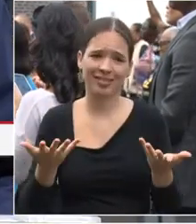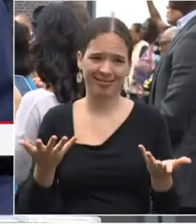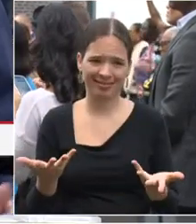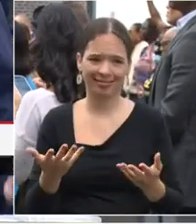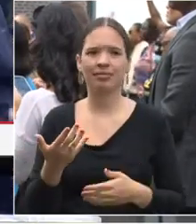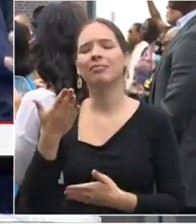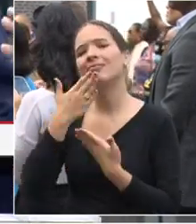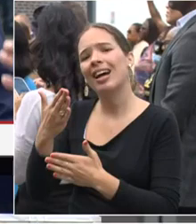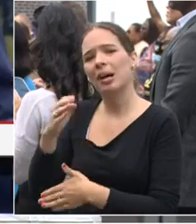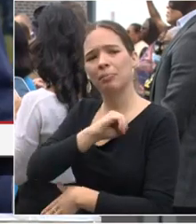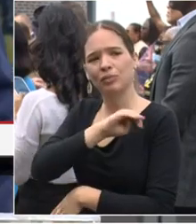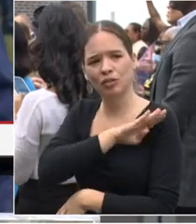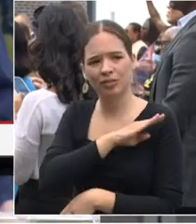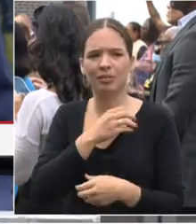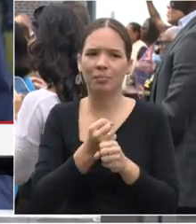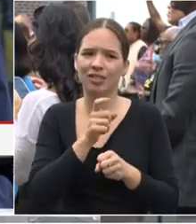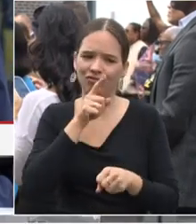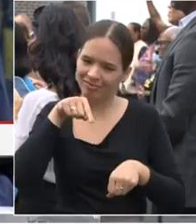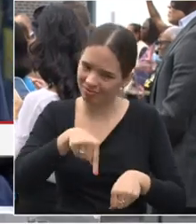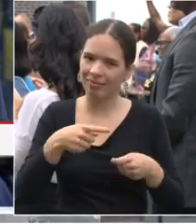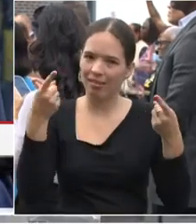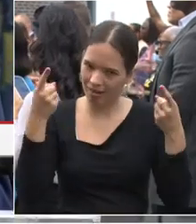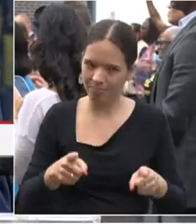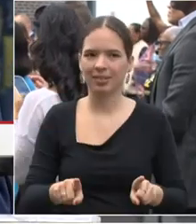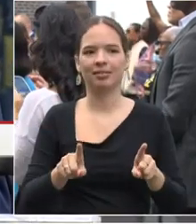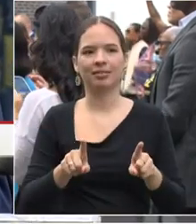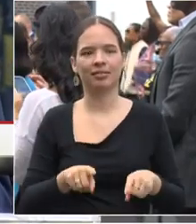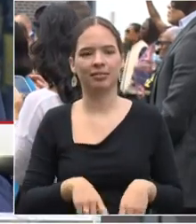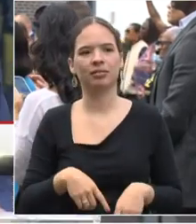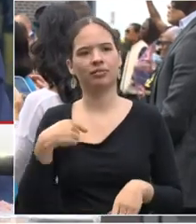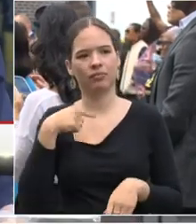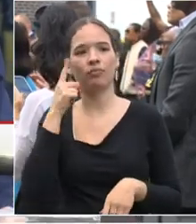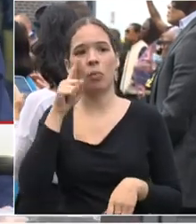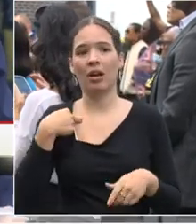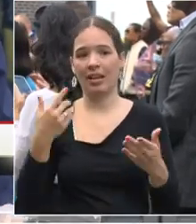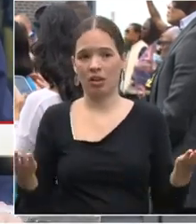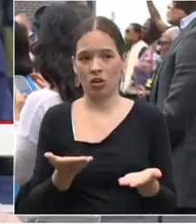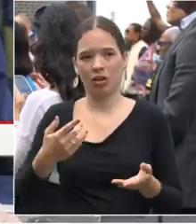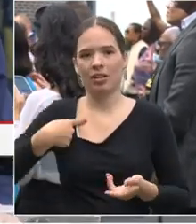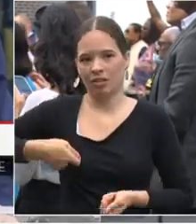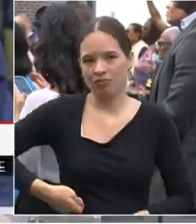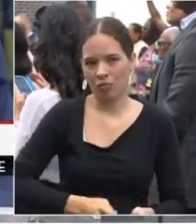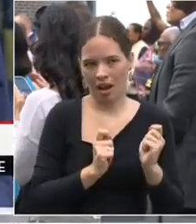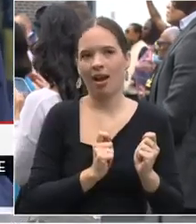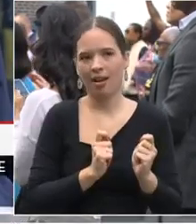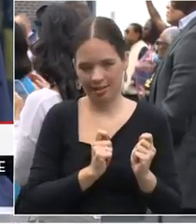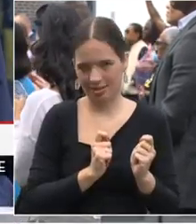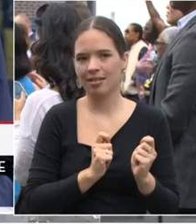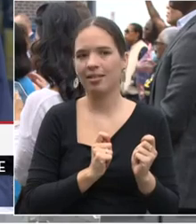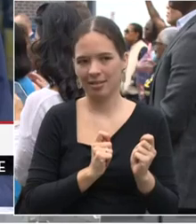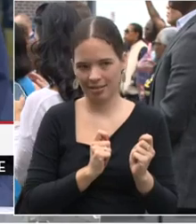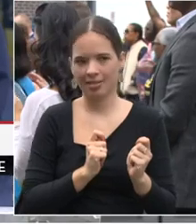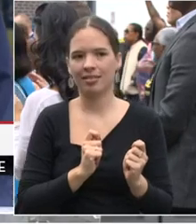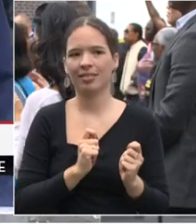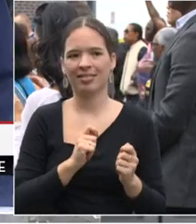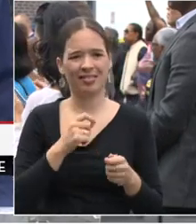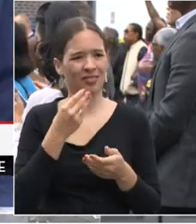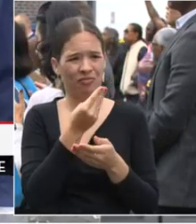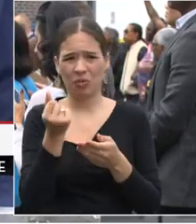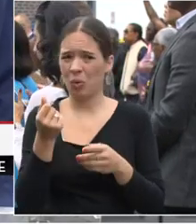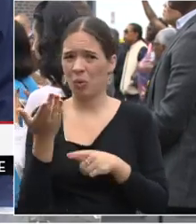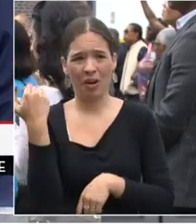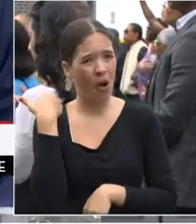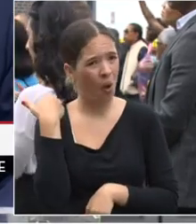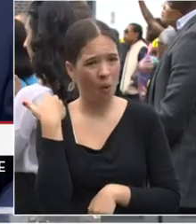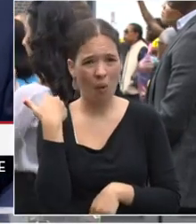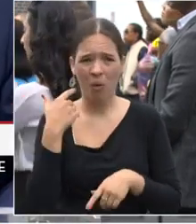happen. And we were all here for the groundbreaking just a matter of months ago, and it was